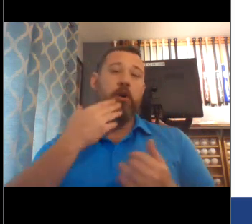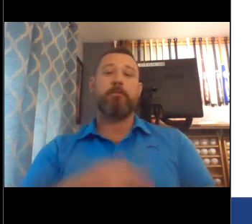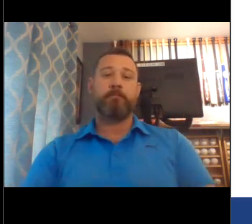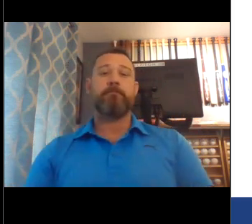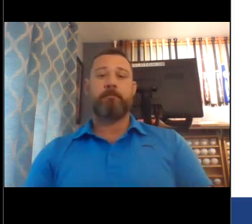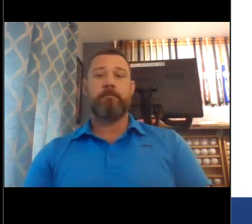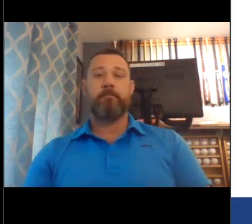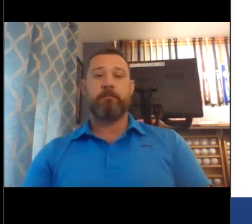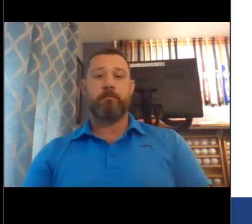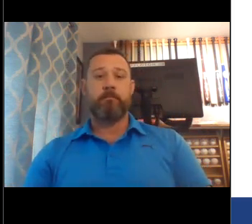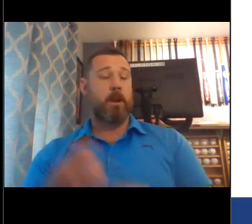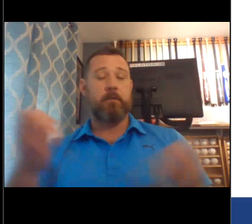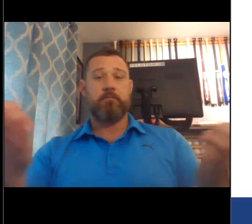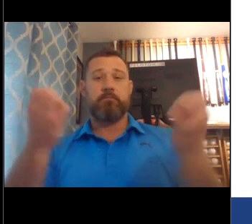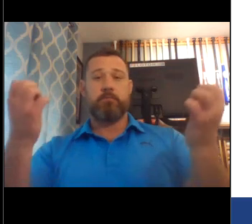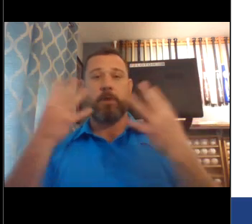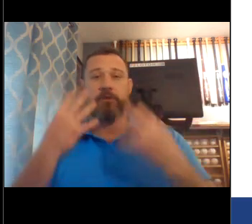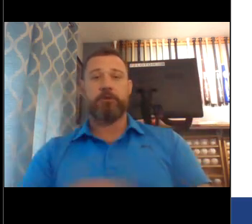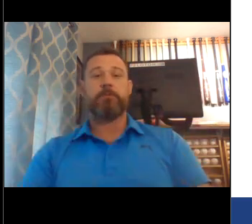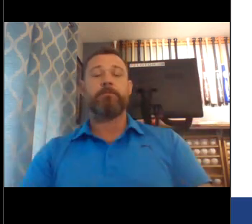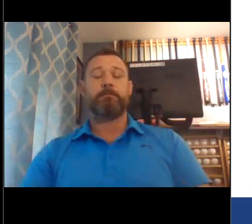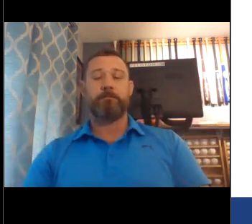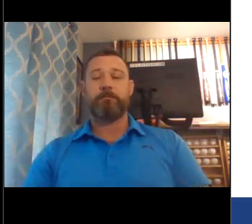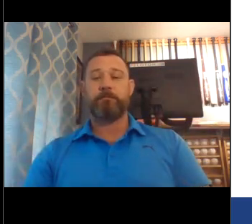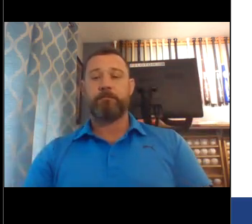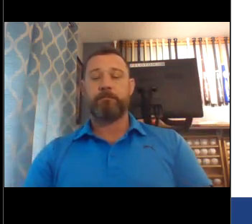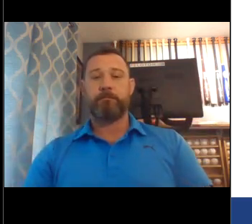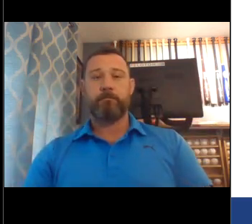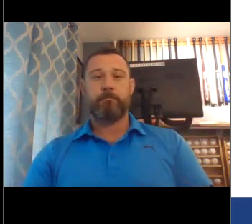And with that, I'm happy to answer any questions. Thank you.